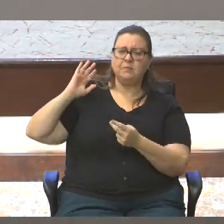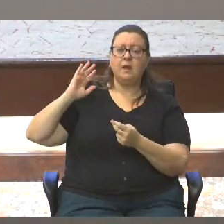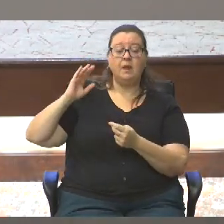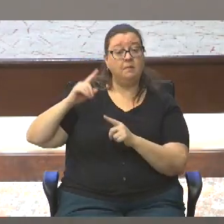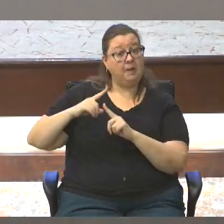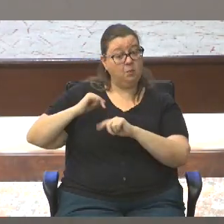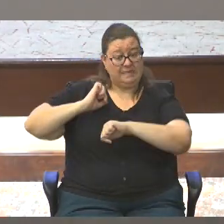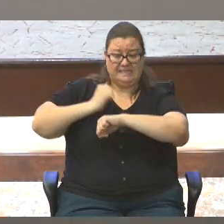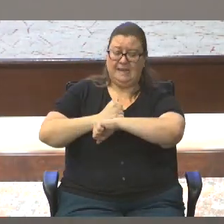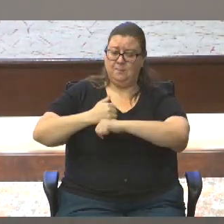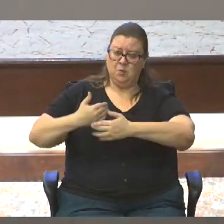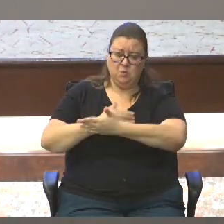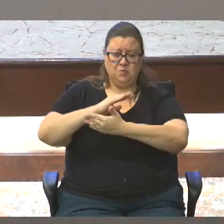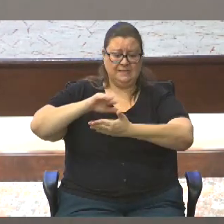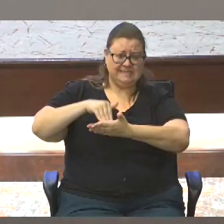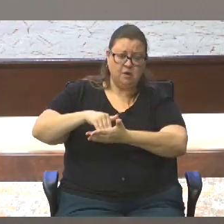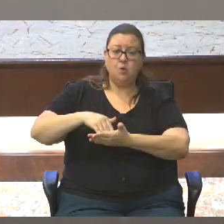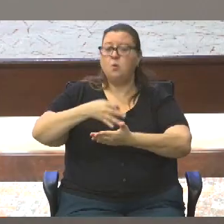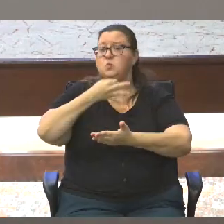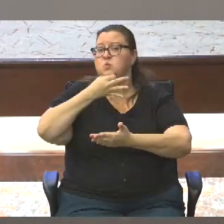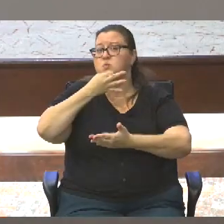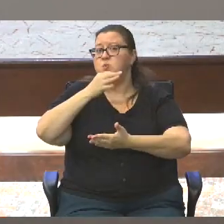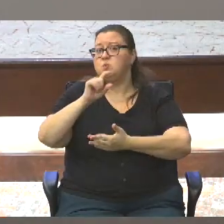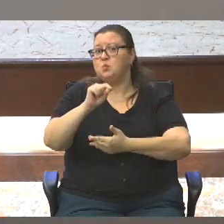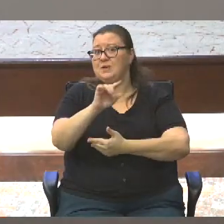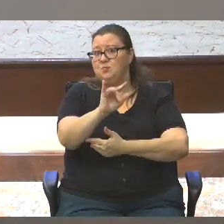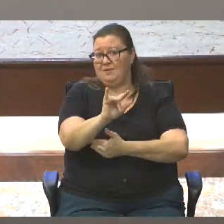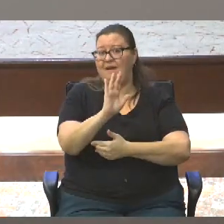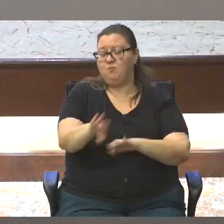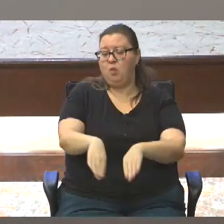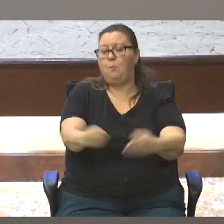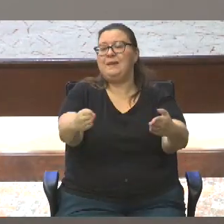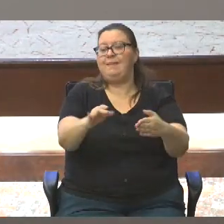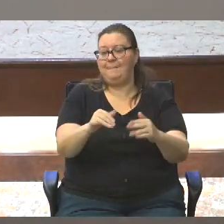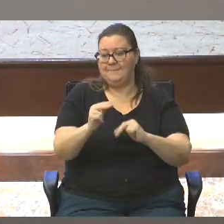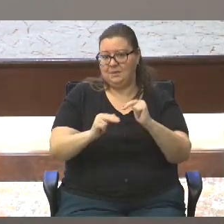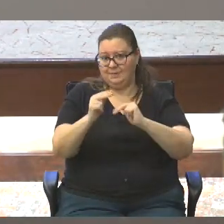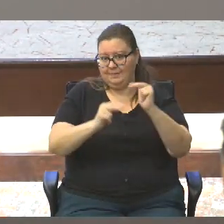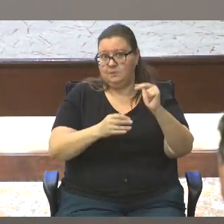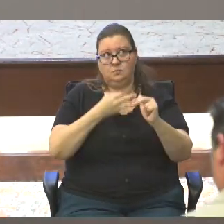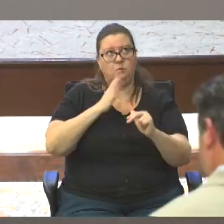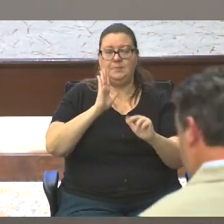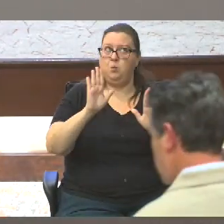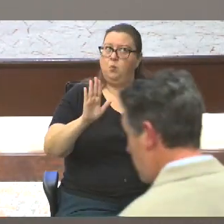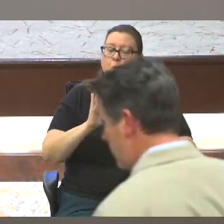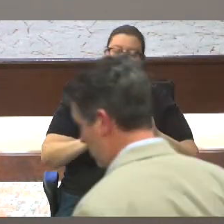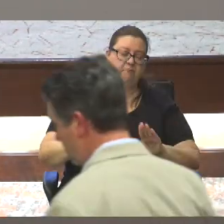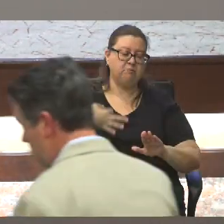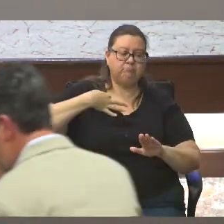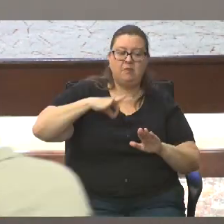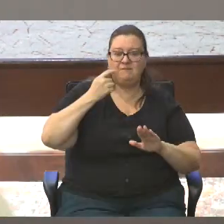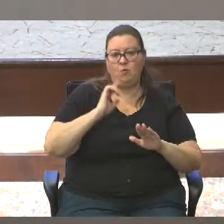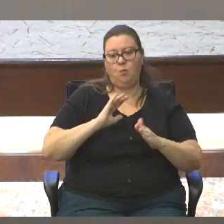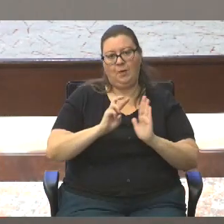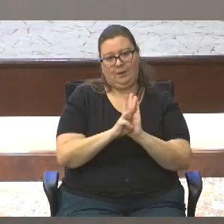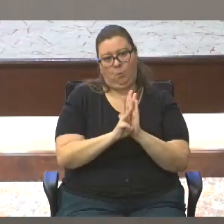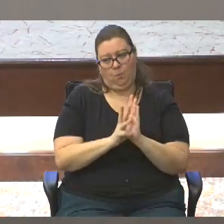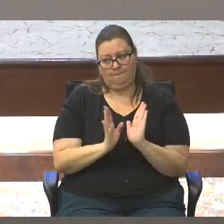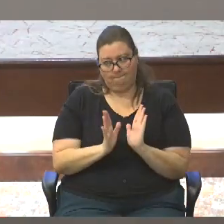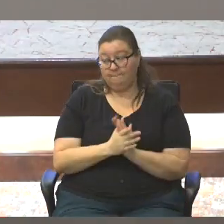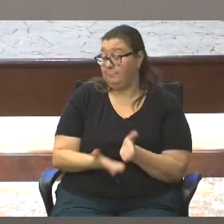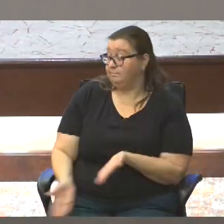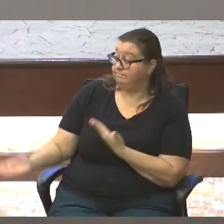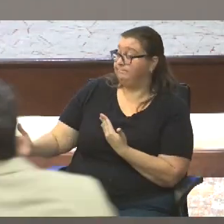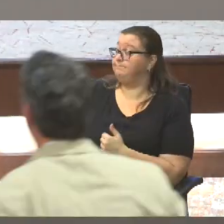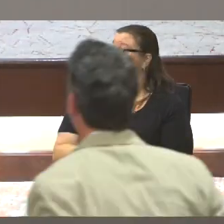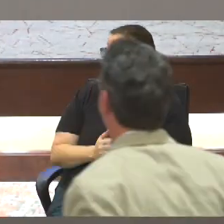forward to opening the facility later in 2025. And I just think it's going to be an incredible asset for our community. So Roberto, take it